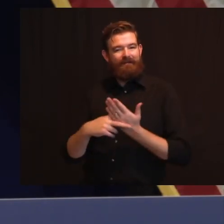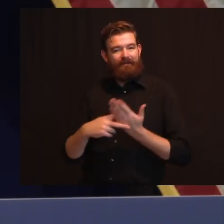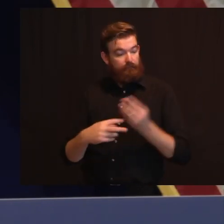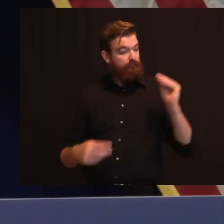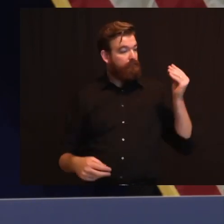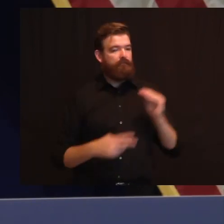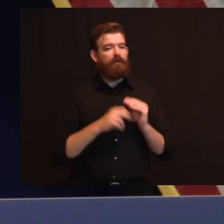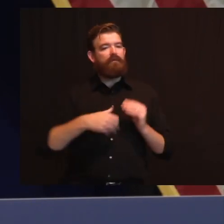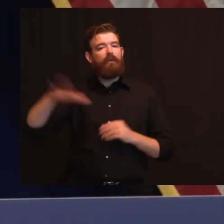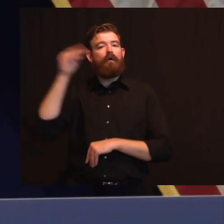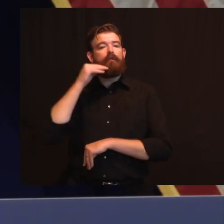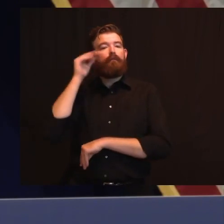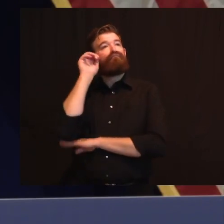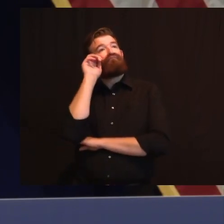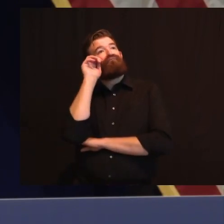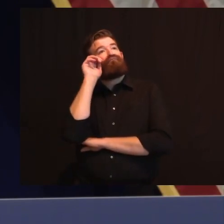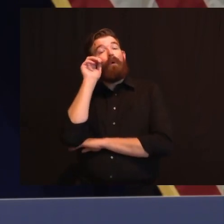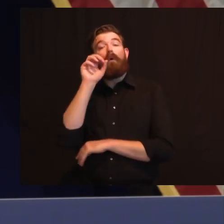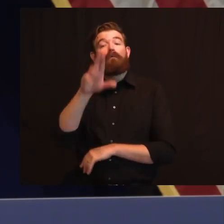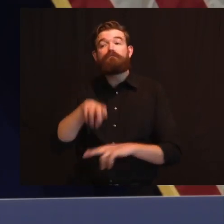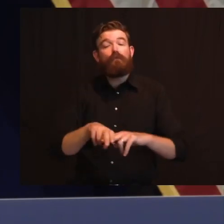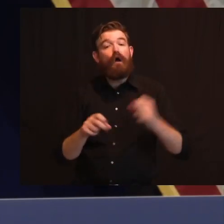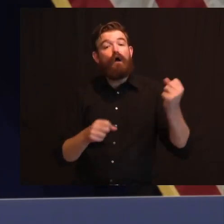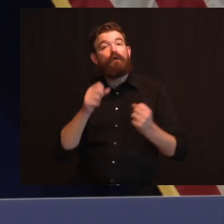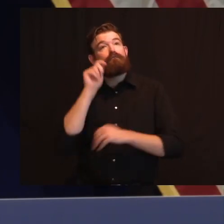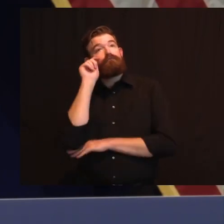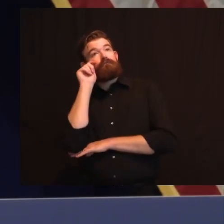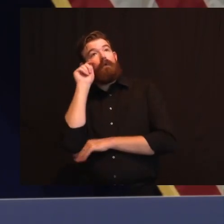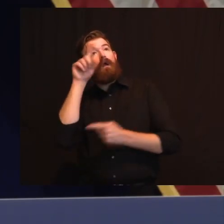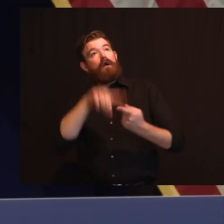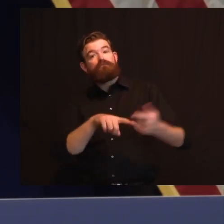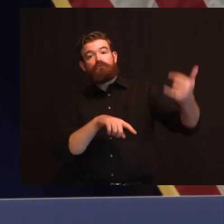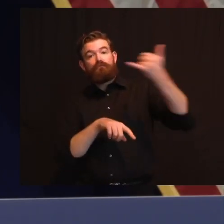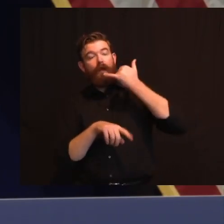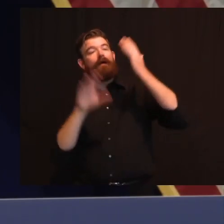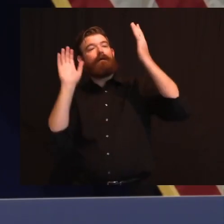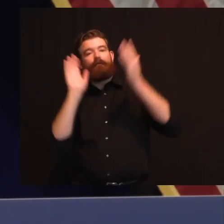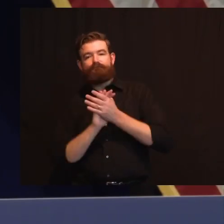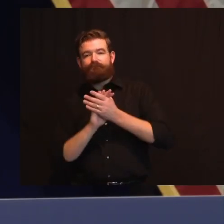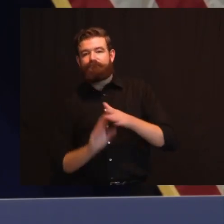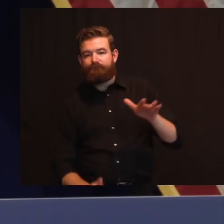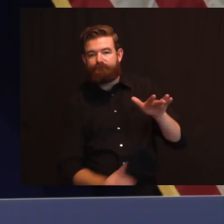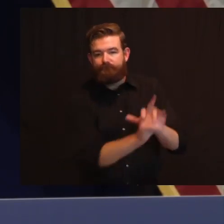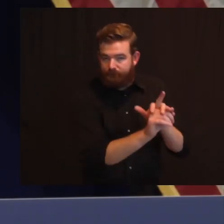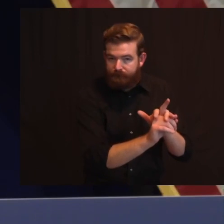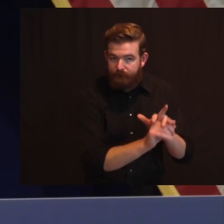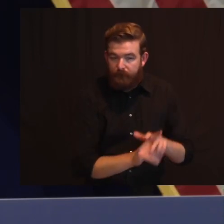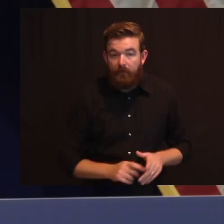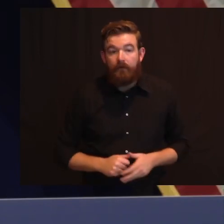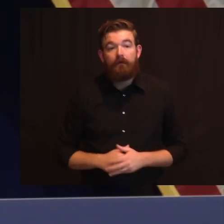schools tend to pick up and drop off bulk work, such as permits and new registrations, late in the day for